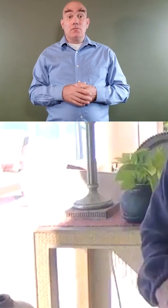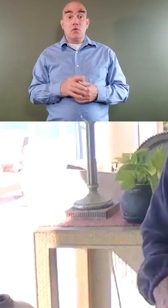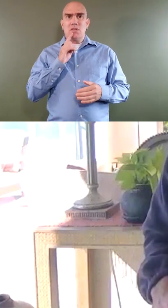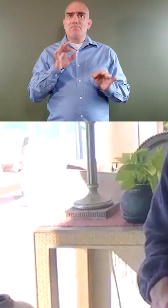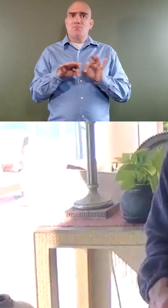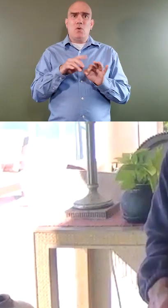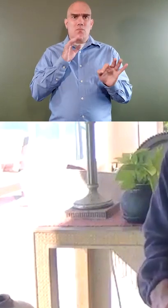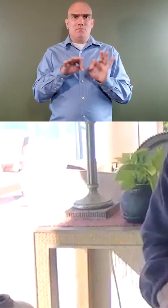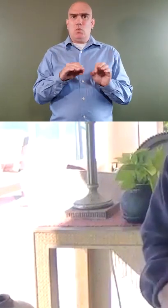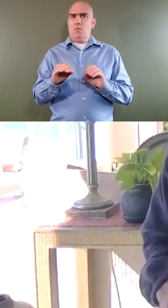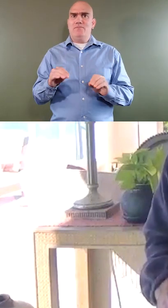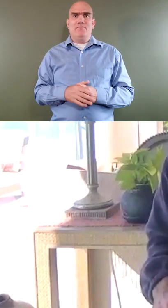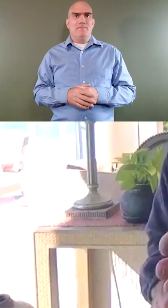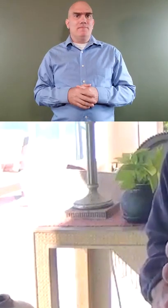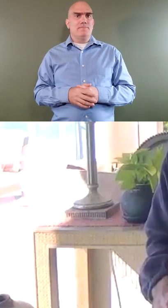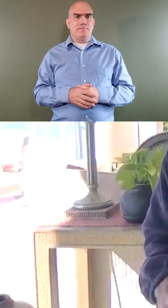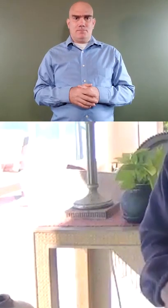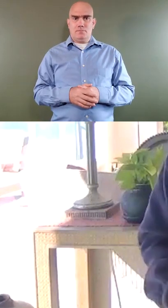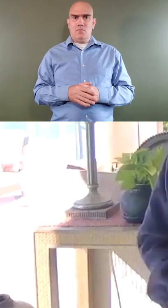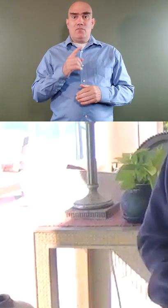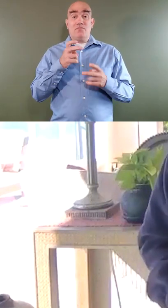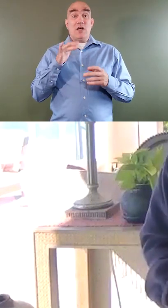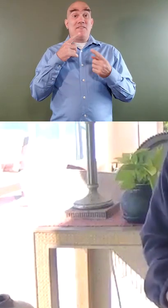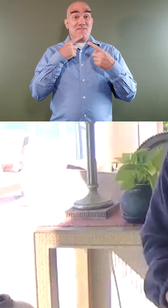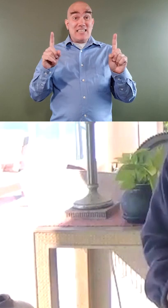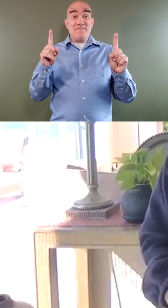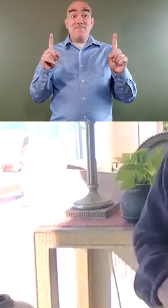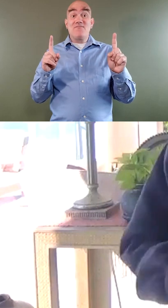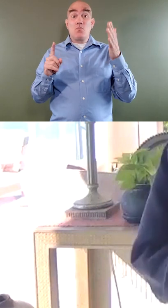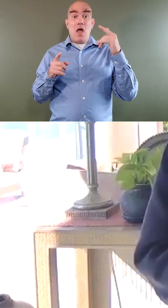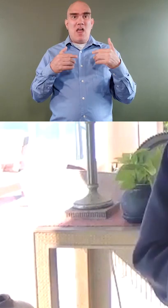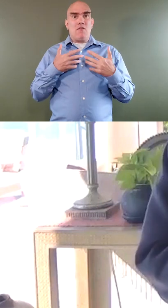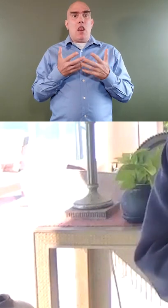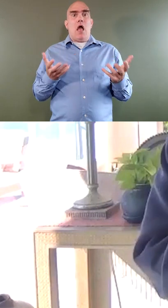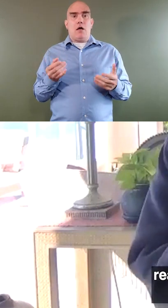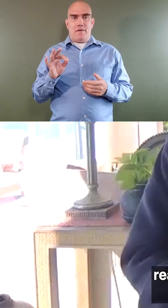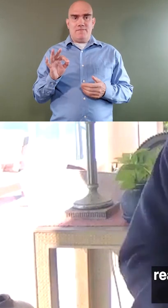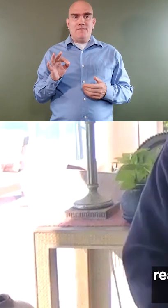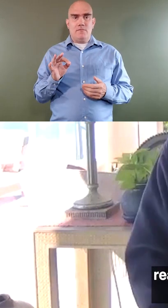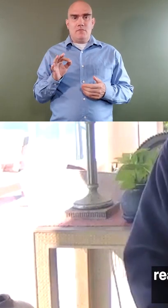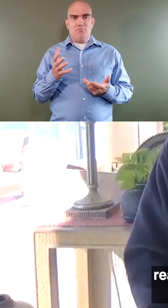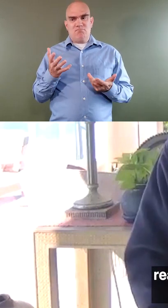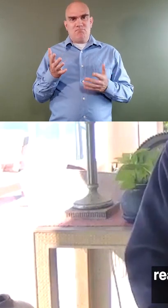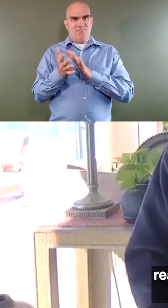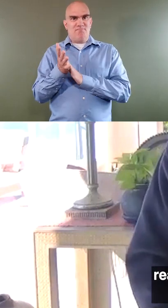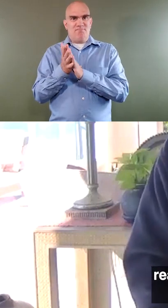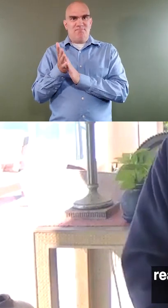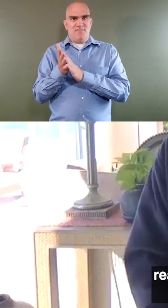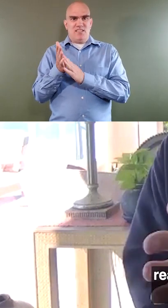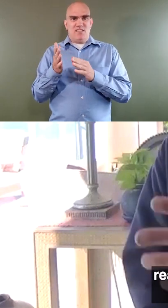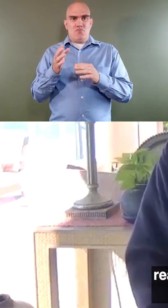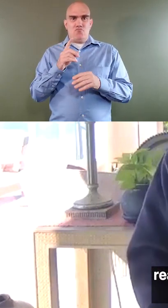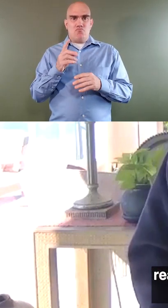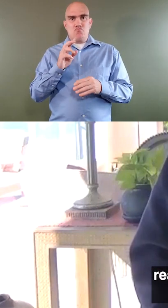It's really important. It's really an important move, and it's very effective because you've got a lot of real estate here, and the chances of